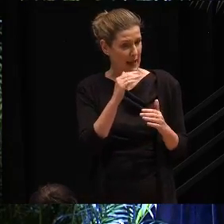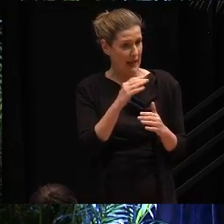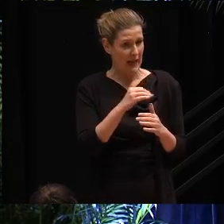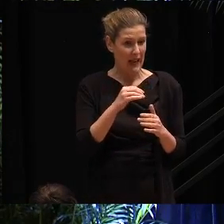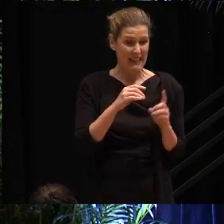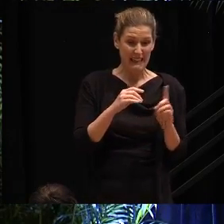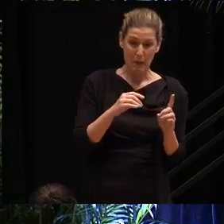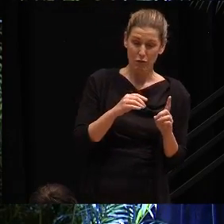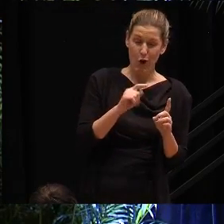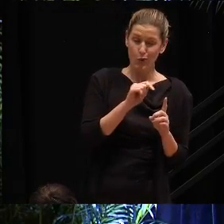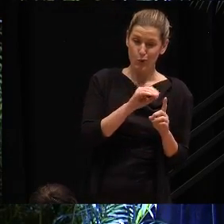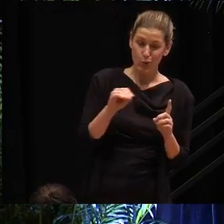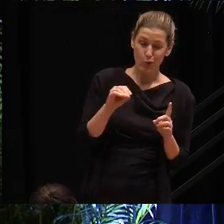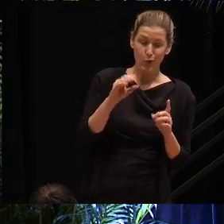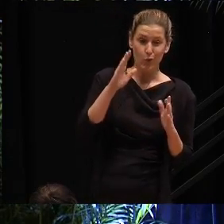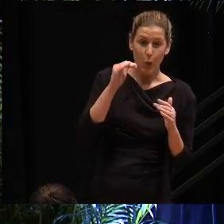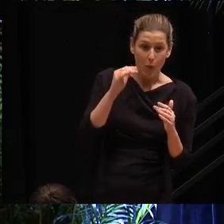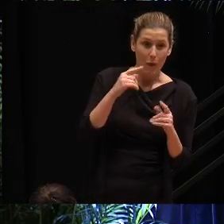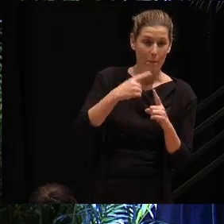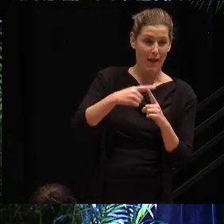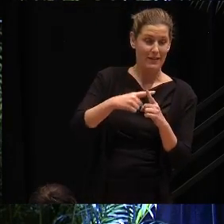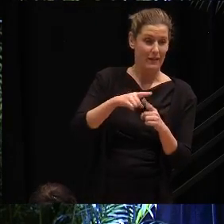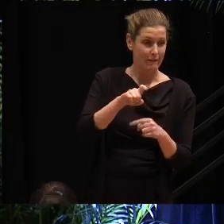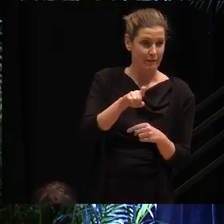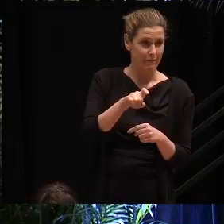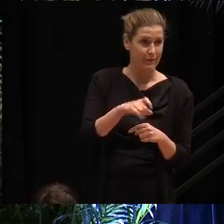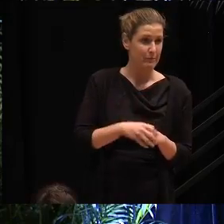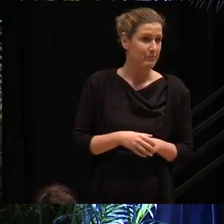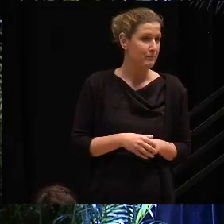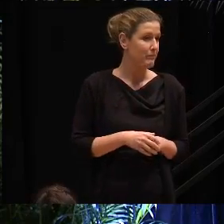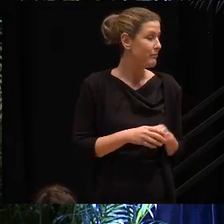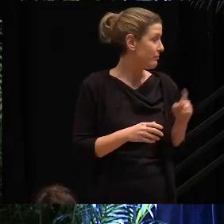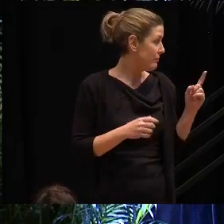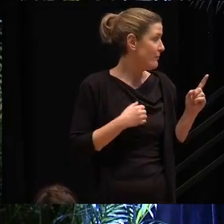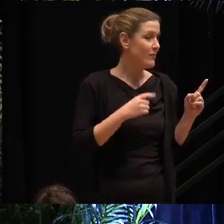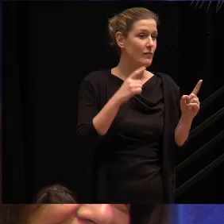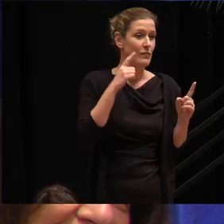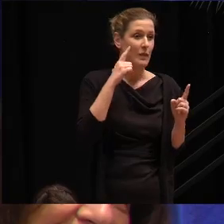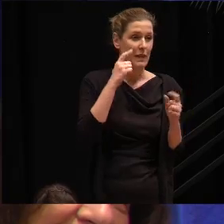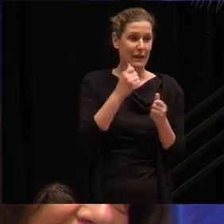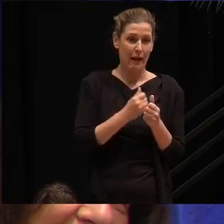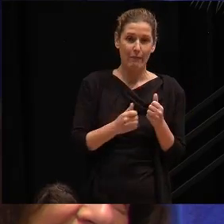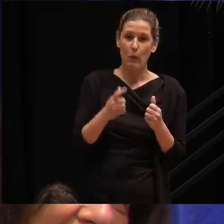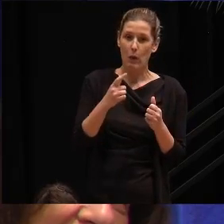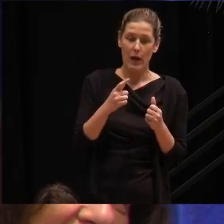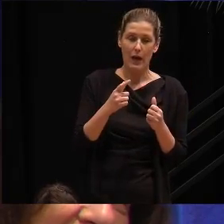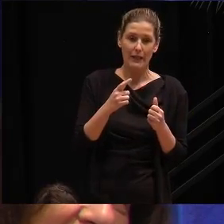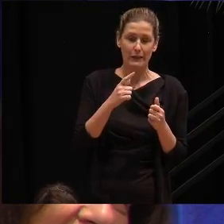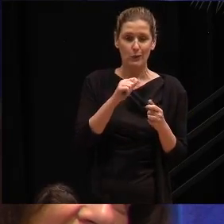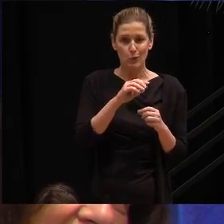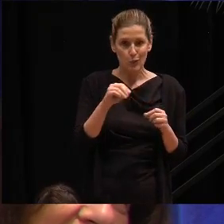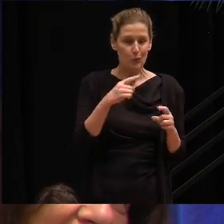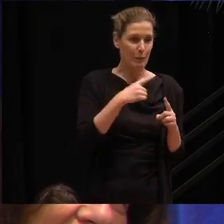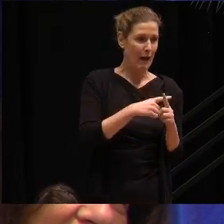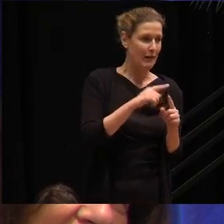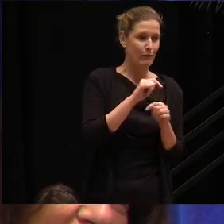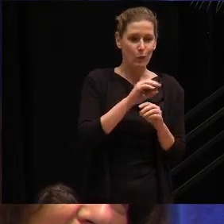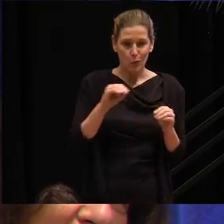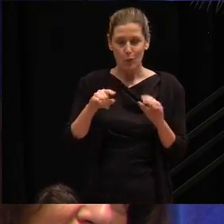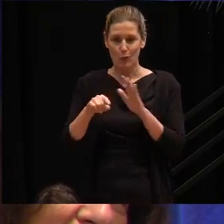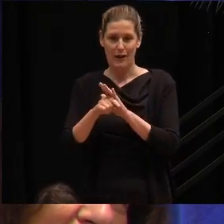little too optimistic at this stage? Well, I think everybody's being too optimistic and too pessimistic right